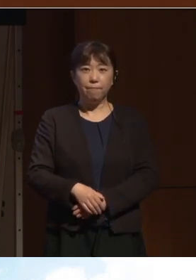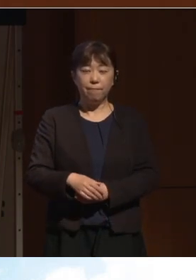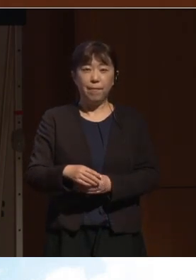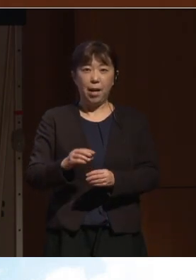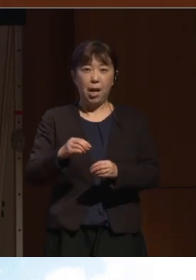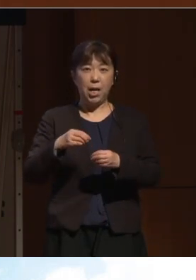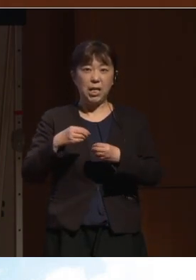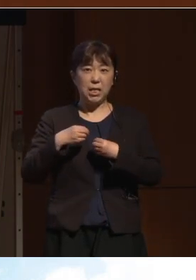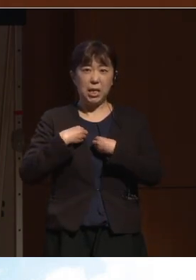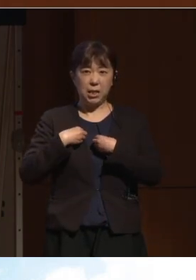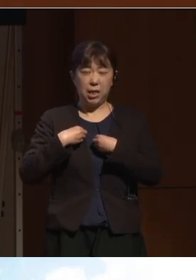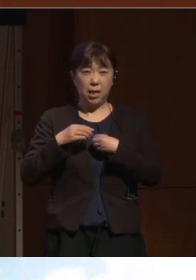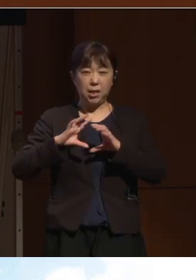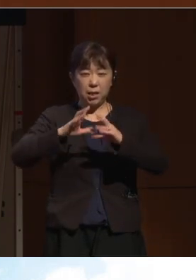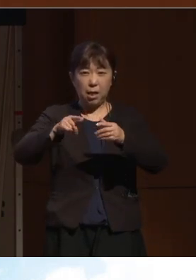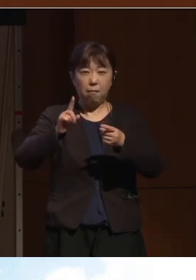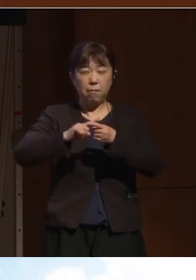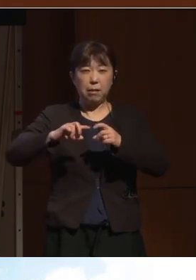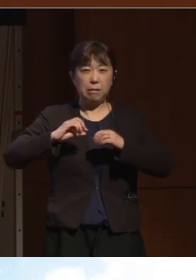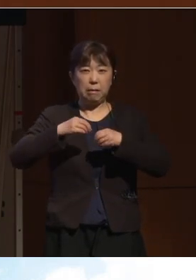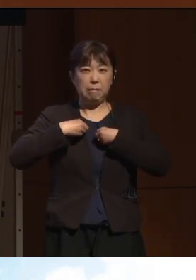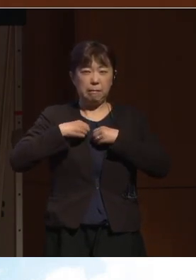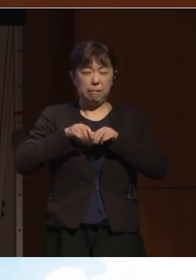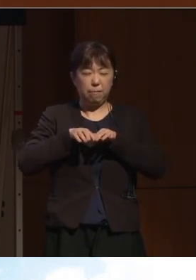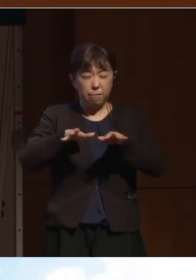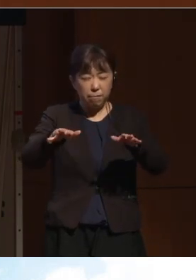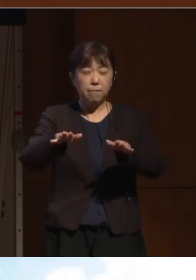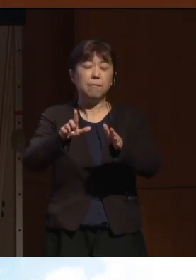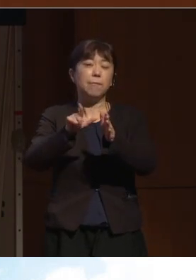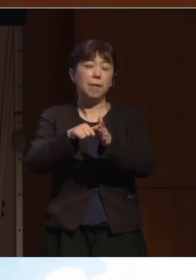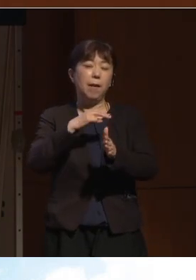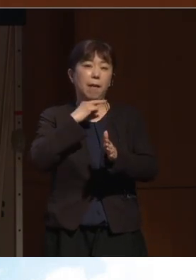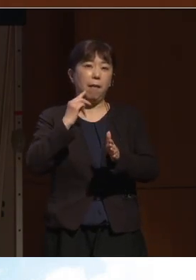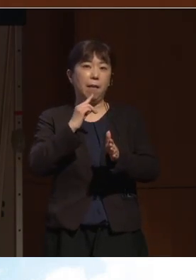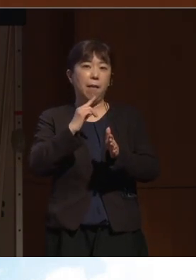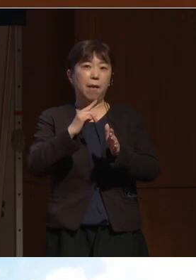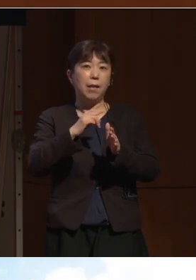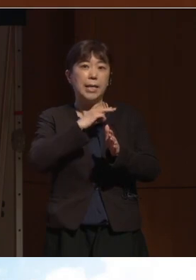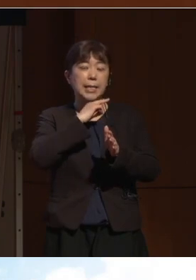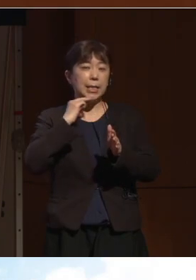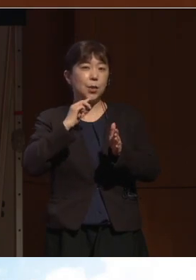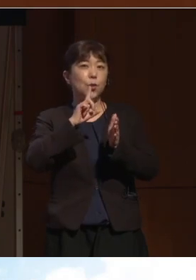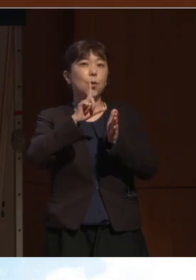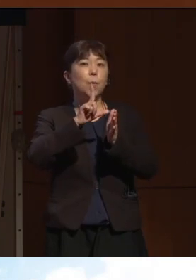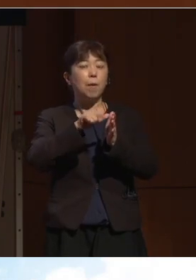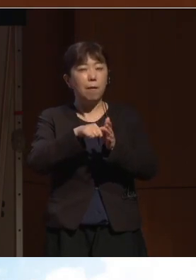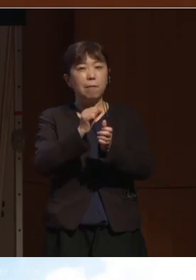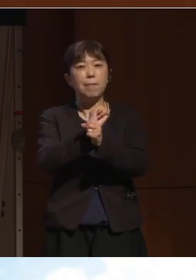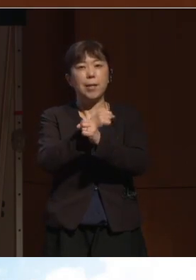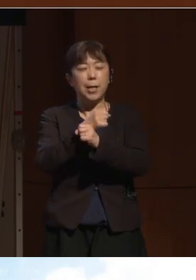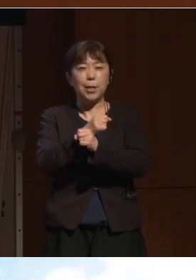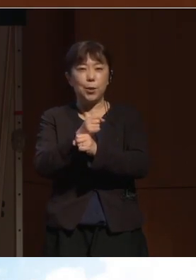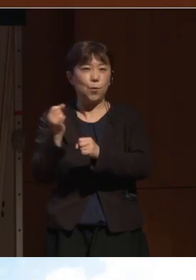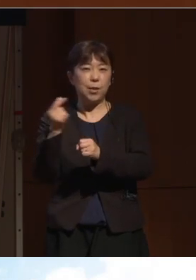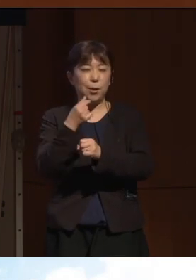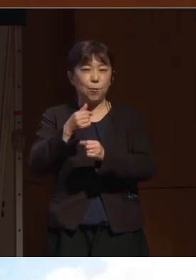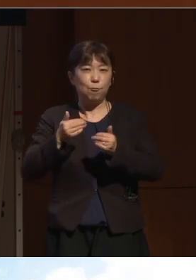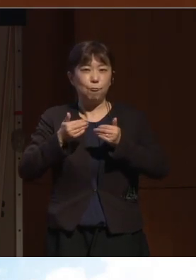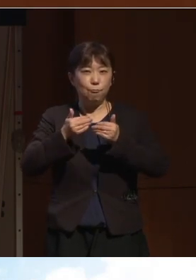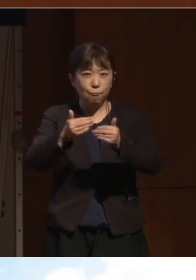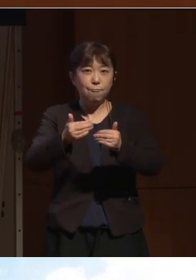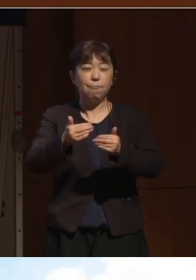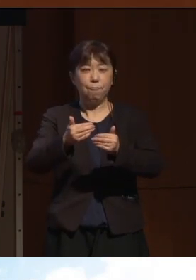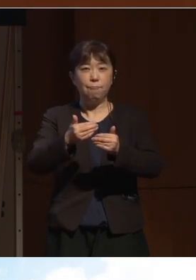response wouldn't have been possible without the existing infrastructure of organisations such as the MRC and the